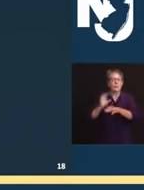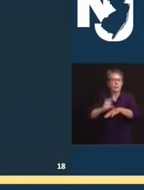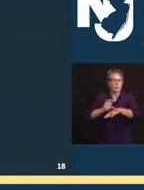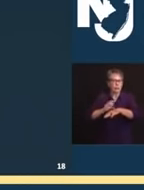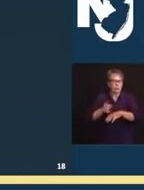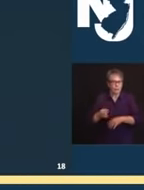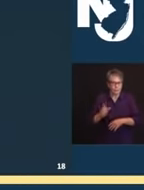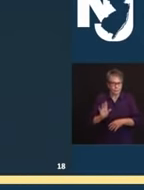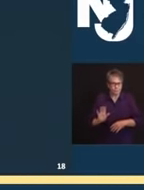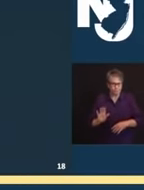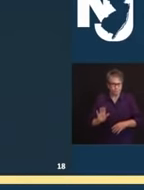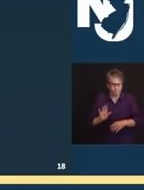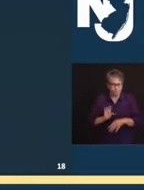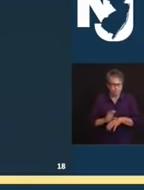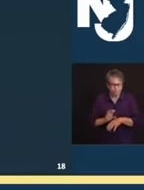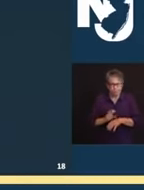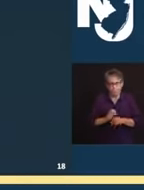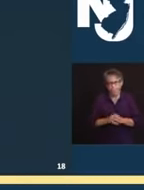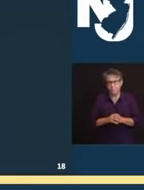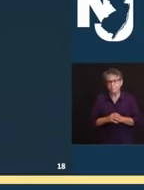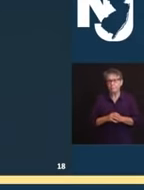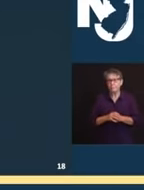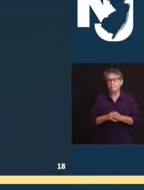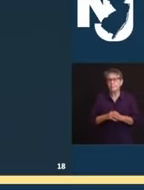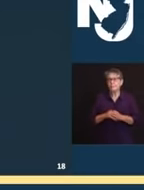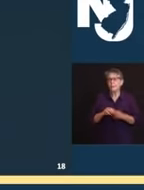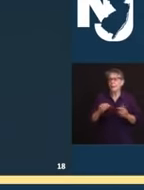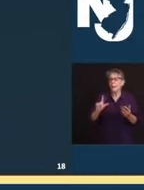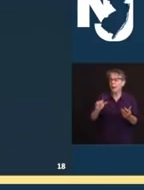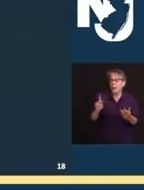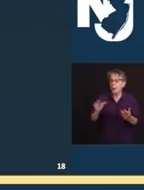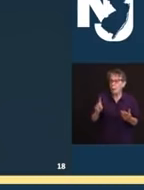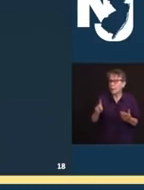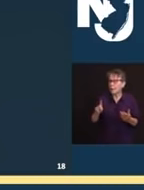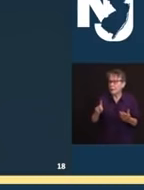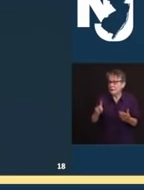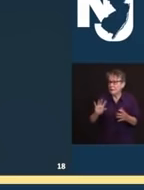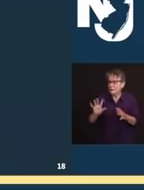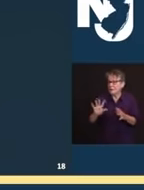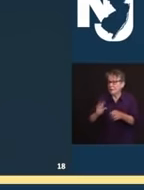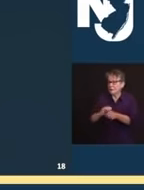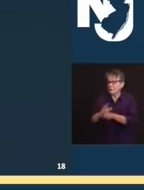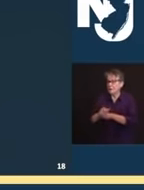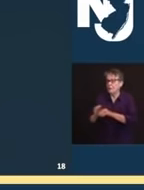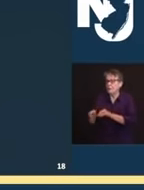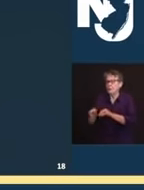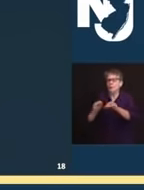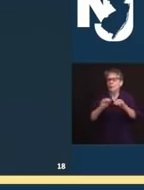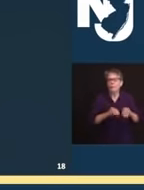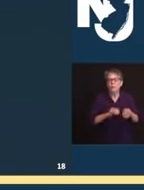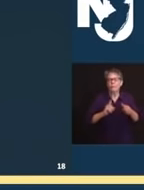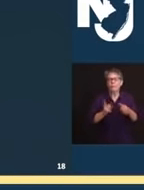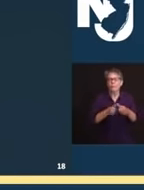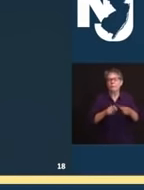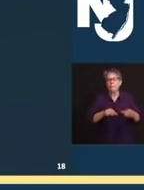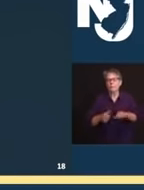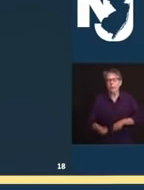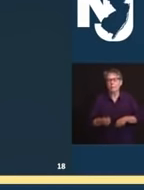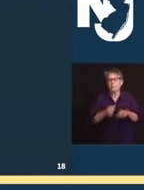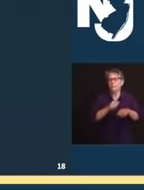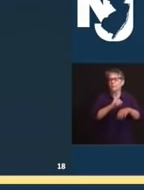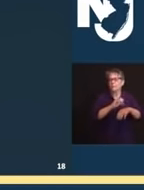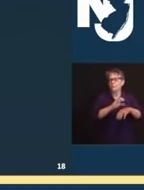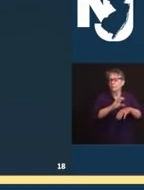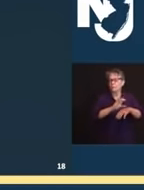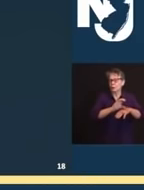Lakewood, Pastor Attiles moved his ministry to the First Baptist Church of Asbury Park. And by the way, there's an incredible front page story